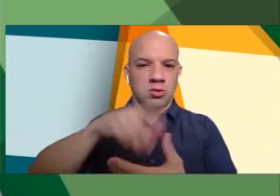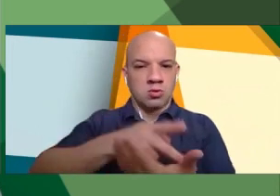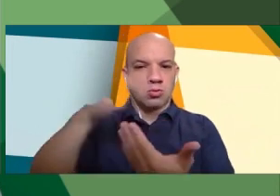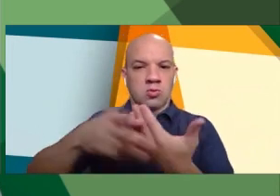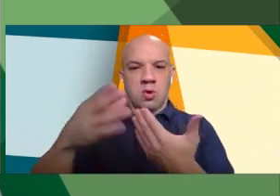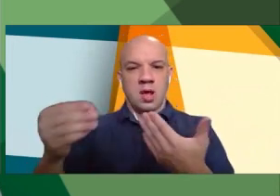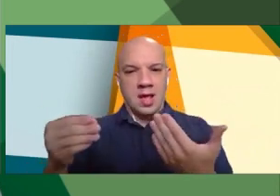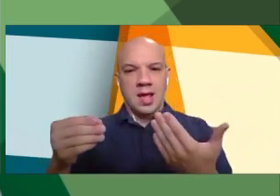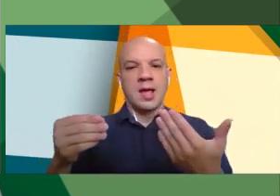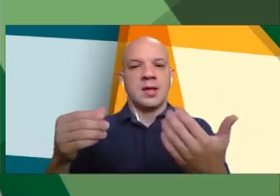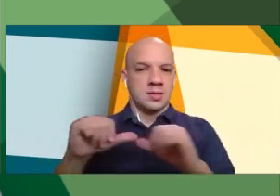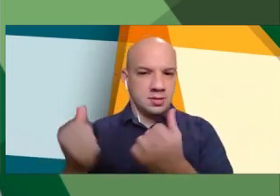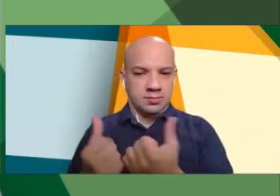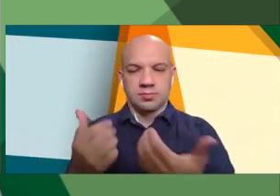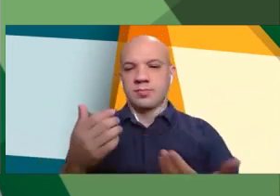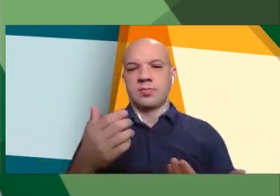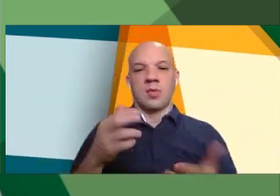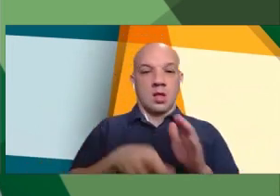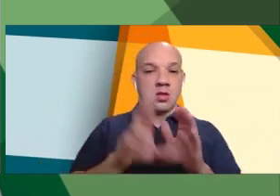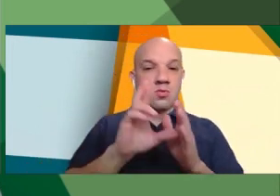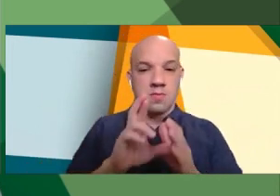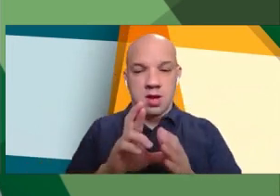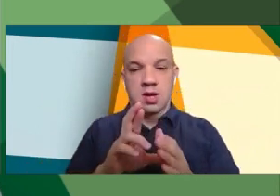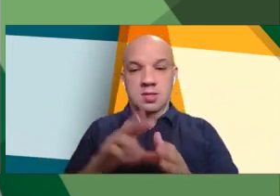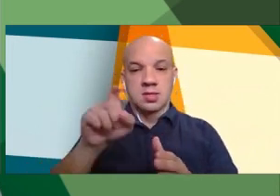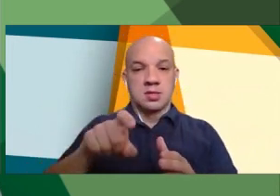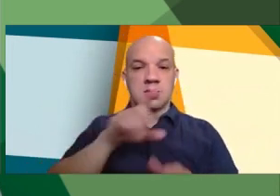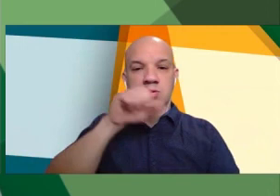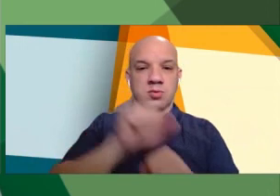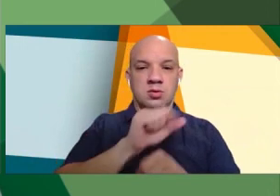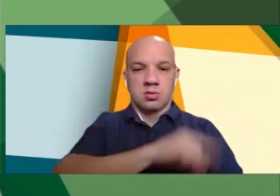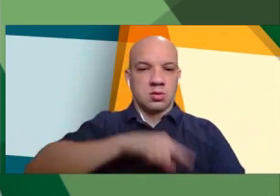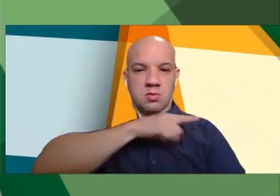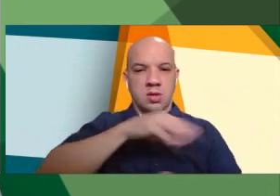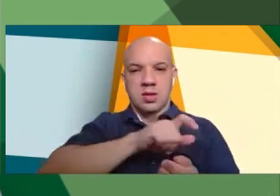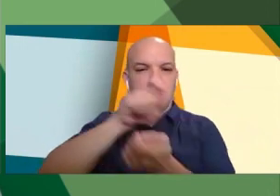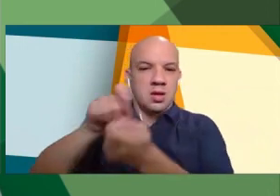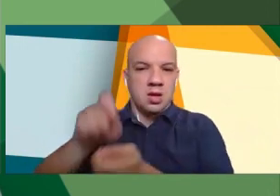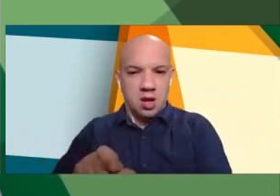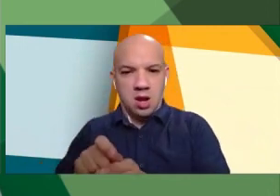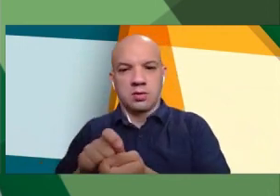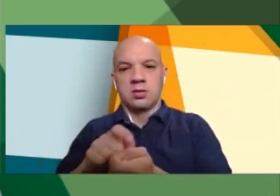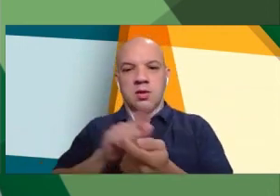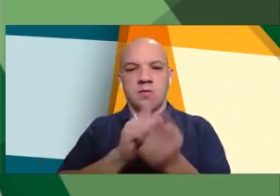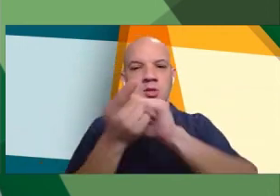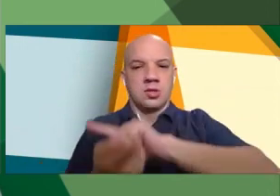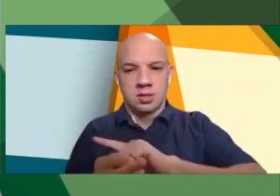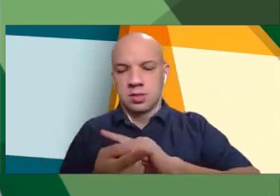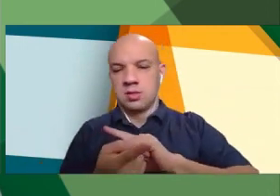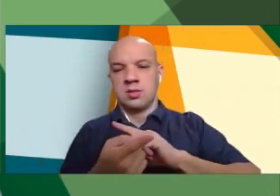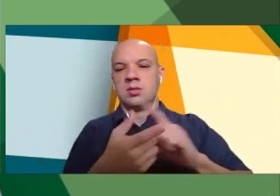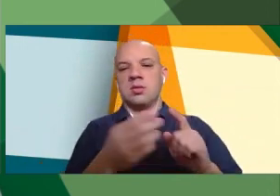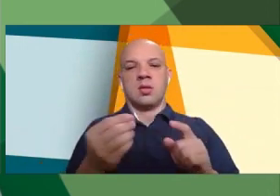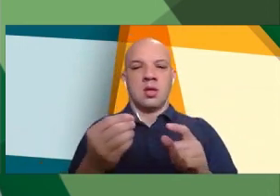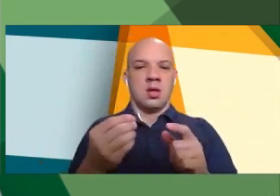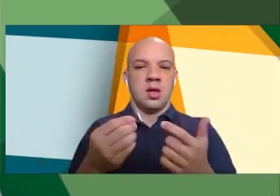revise as needed to ensure the quality and accuracy of the translation and plain language. Identify